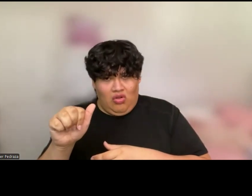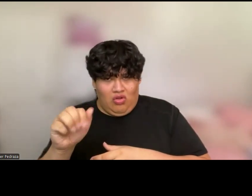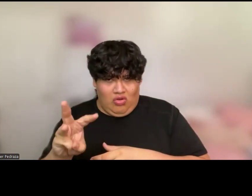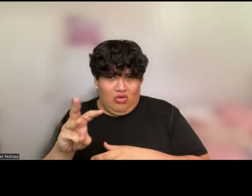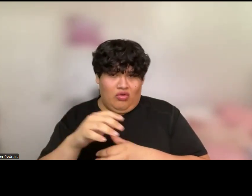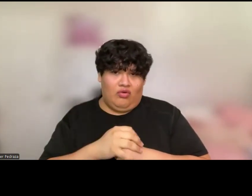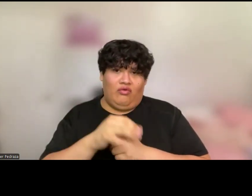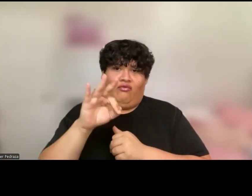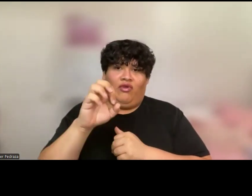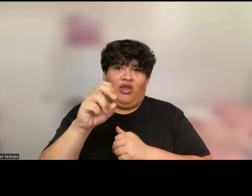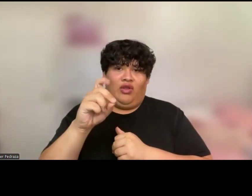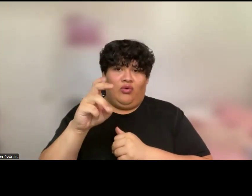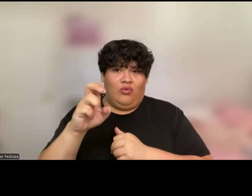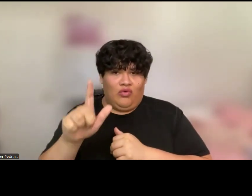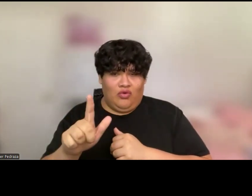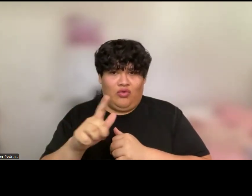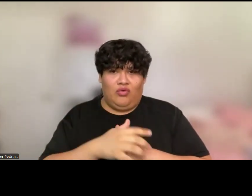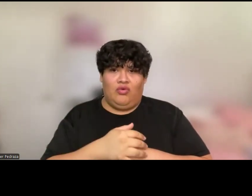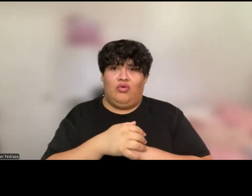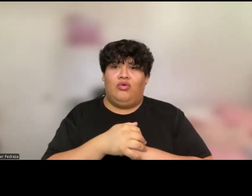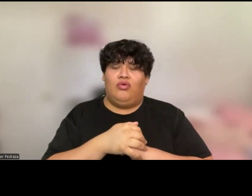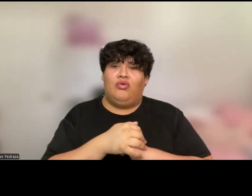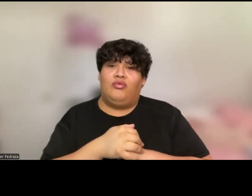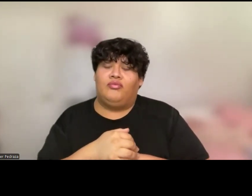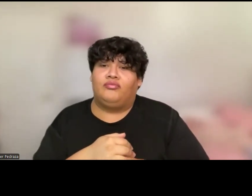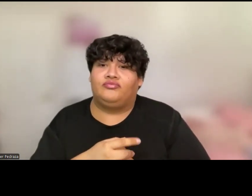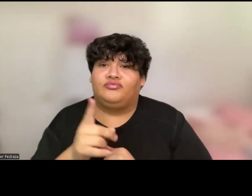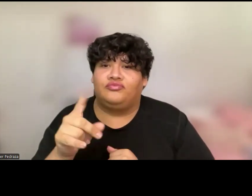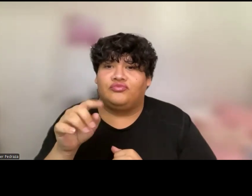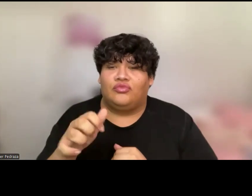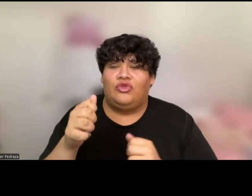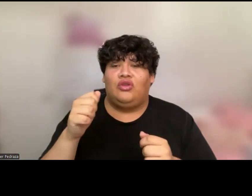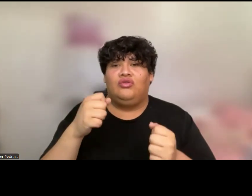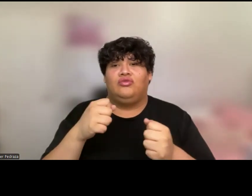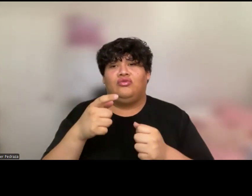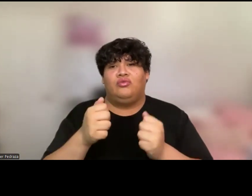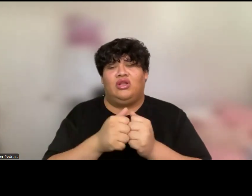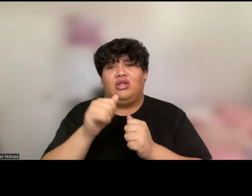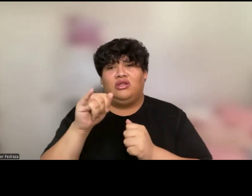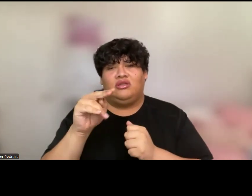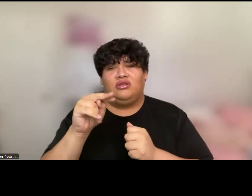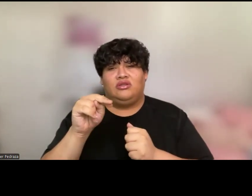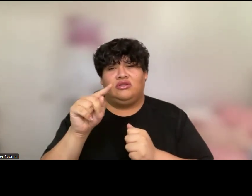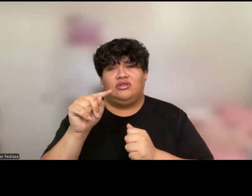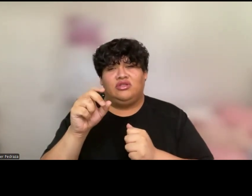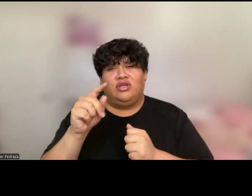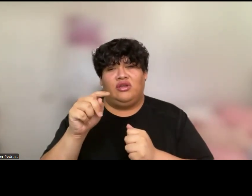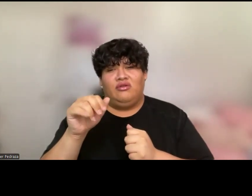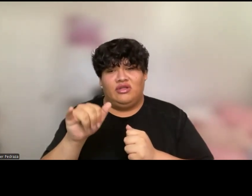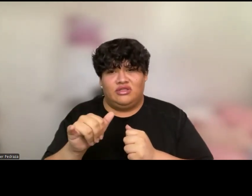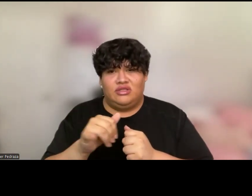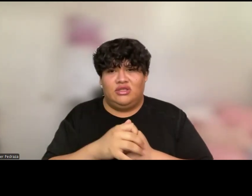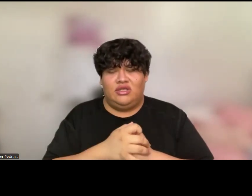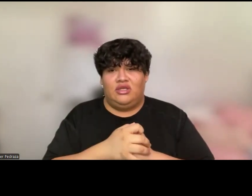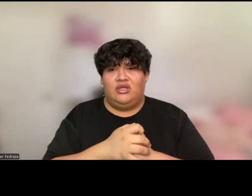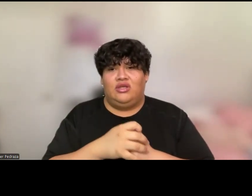and certify the local ombudsman, and to do that to ensure programmatic integrity and quality from both the paid